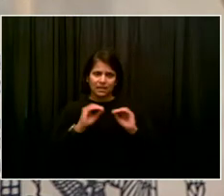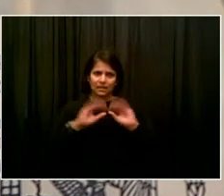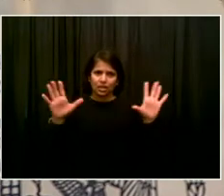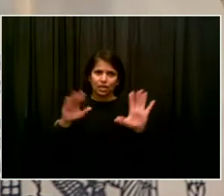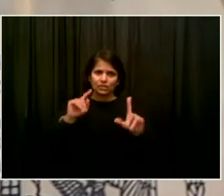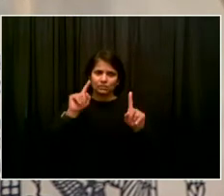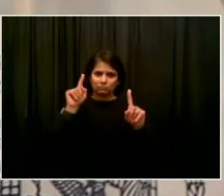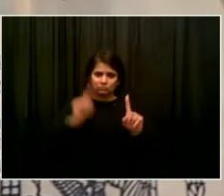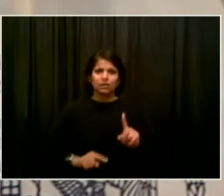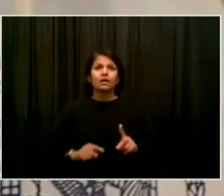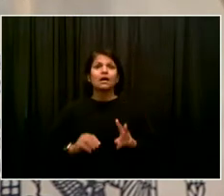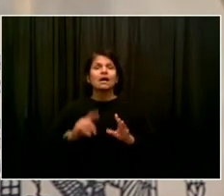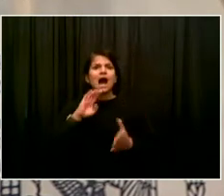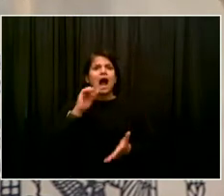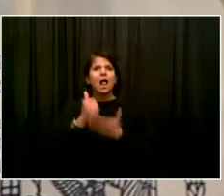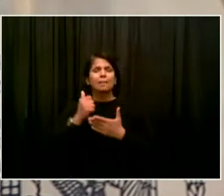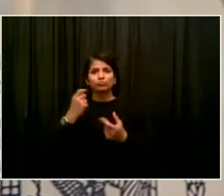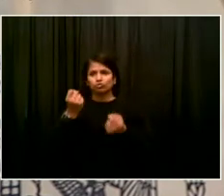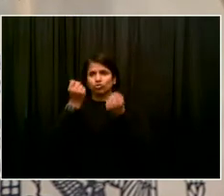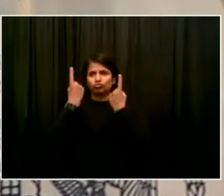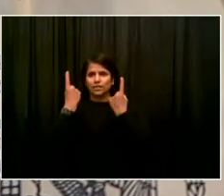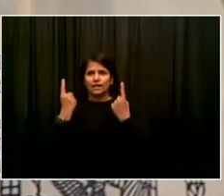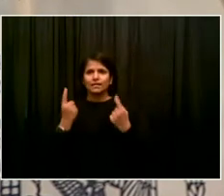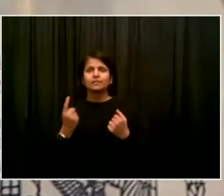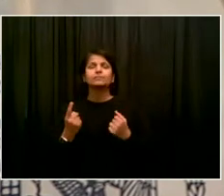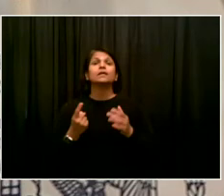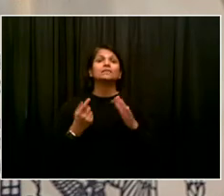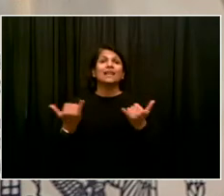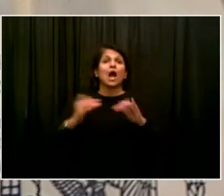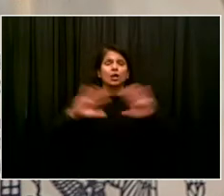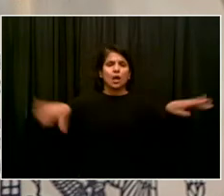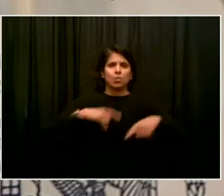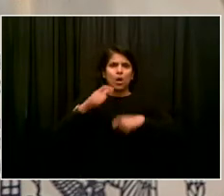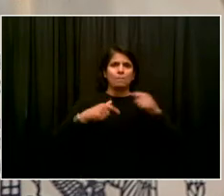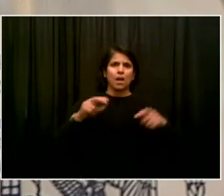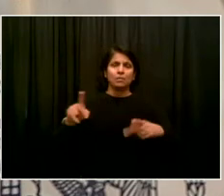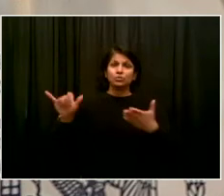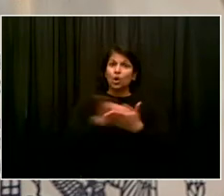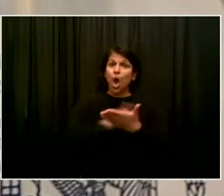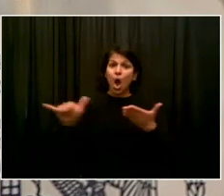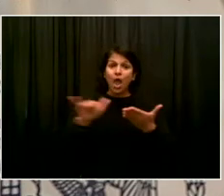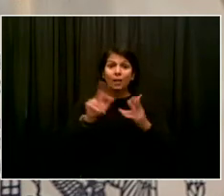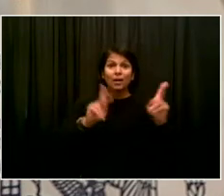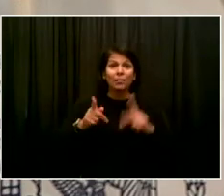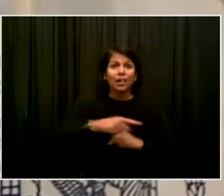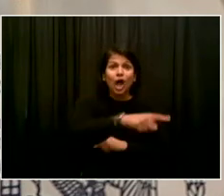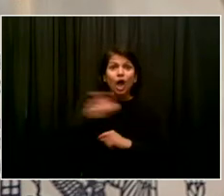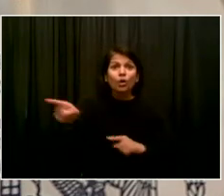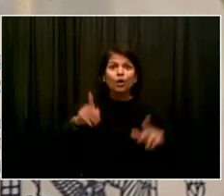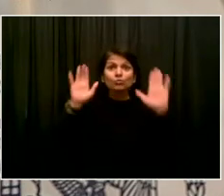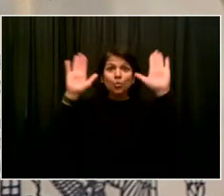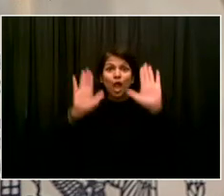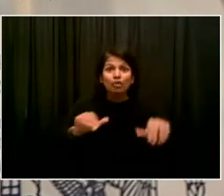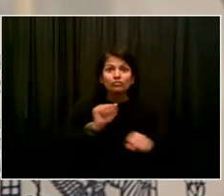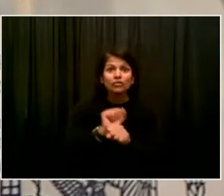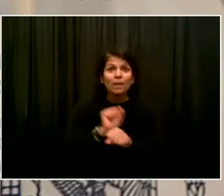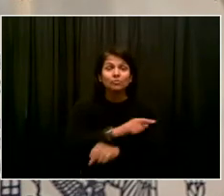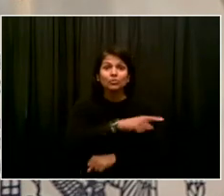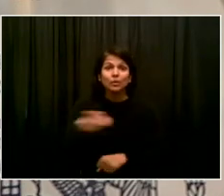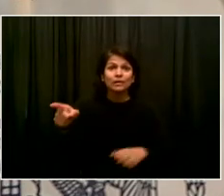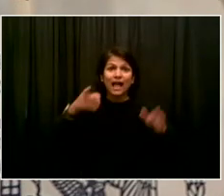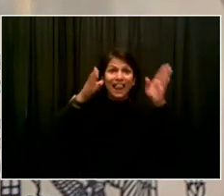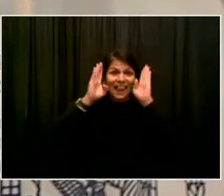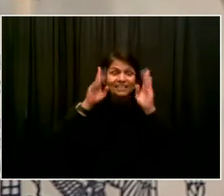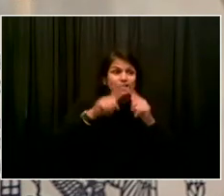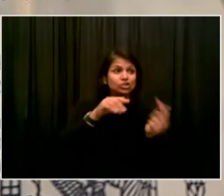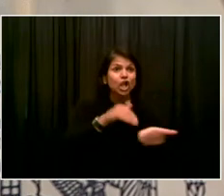together. And I'll just finish by saying, New Yorkers, you've done an amazing job. You have listened to the doctors. You've acted in a way